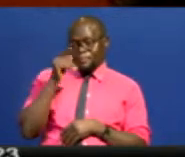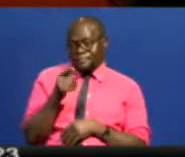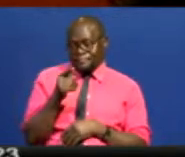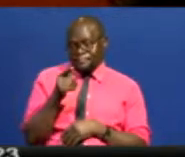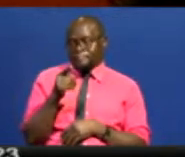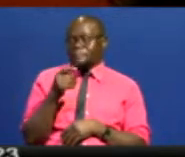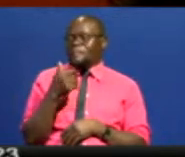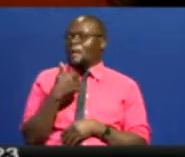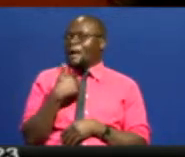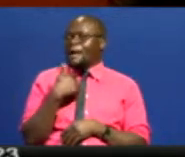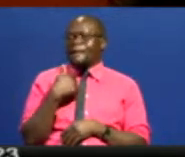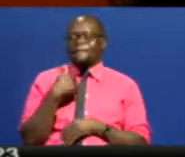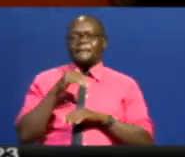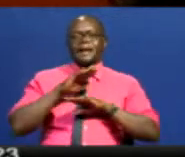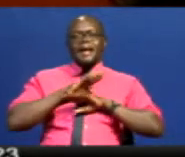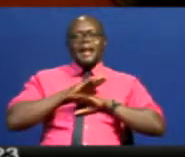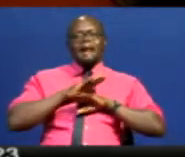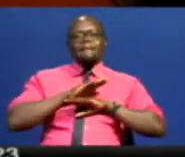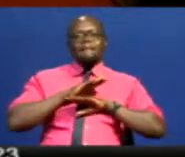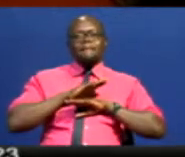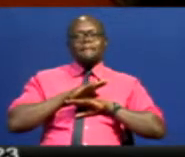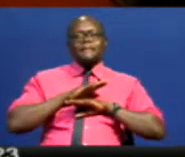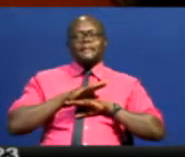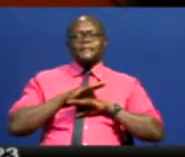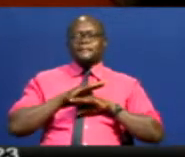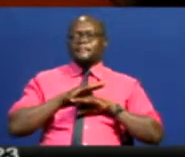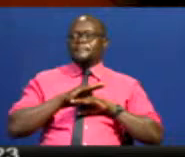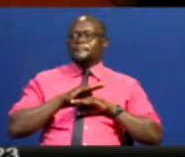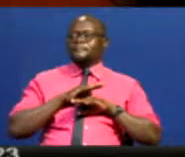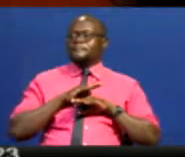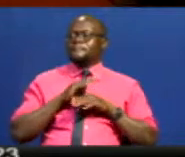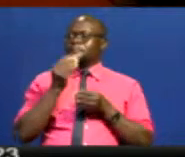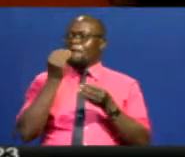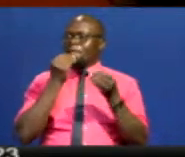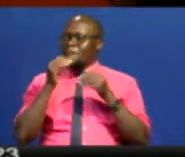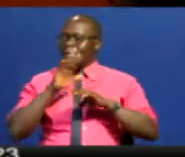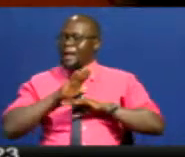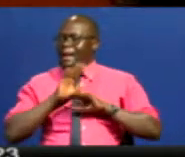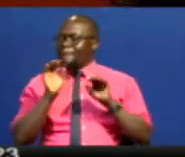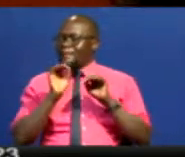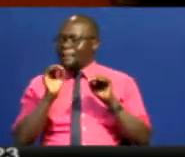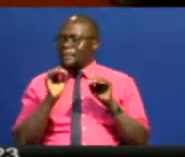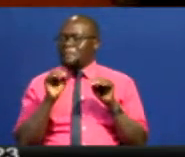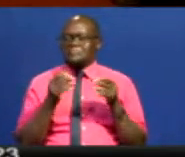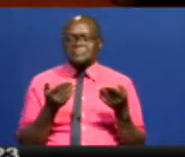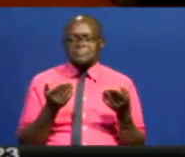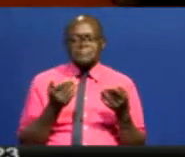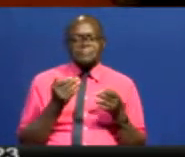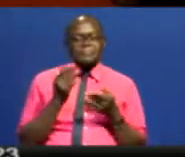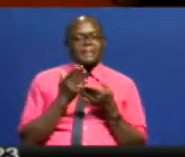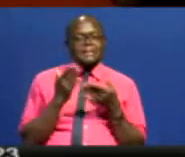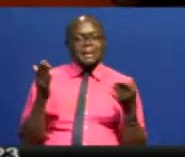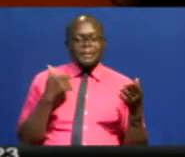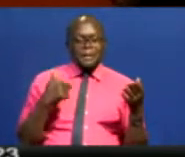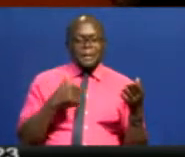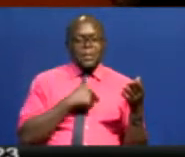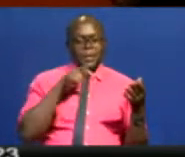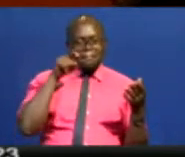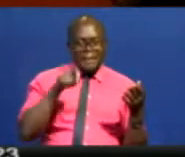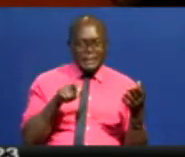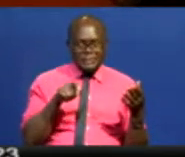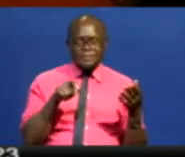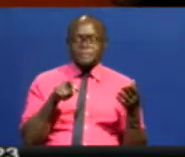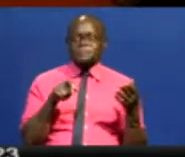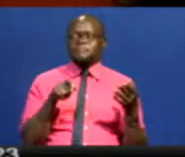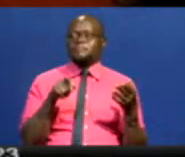they don't have enough quantities and qualities of food as required. This is something that we should really